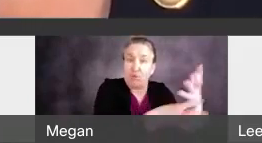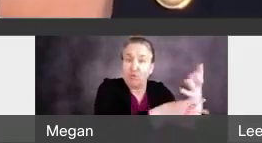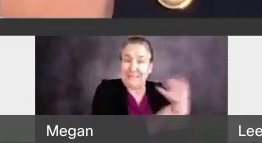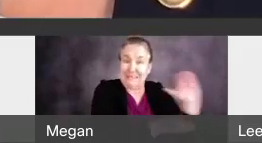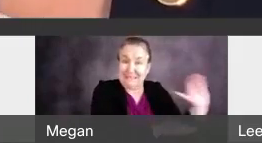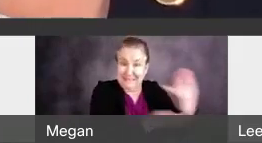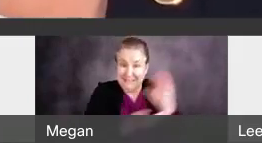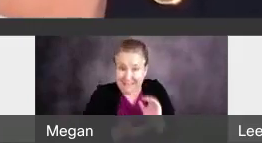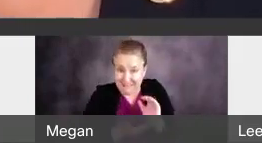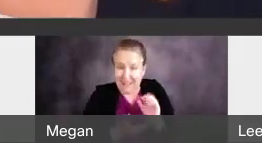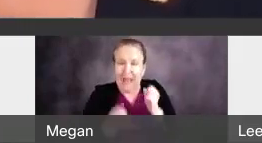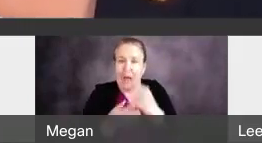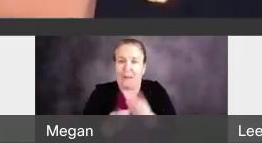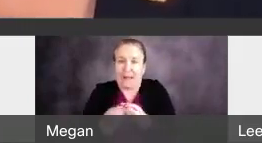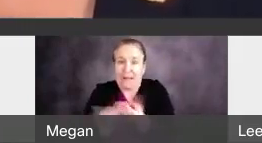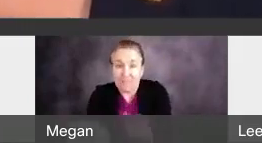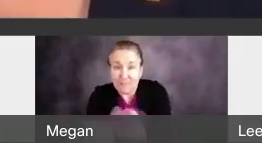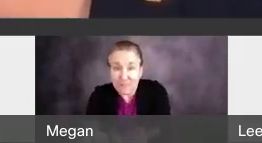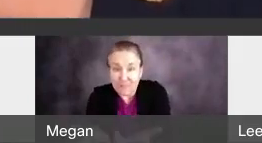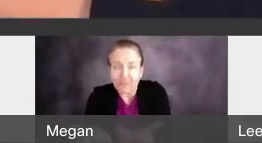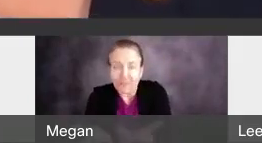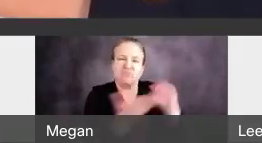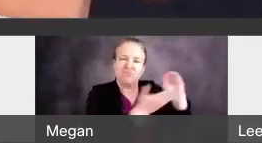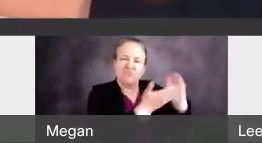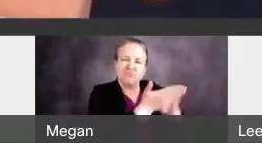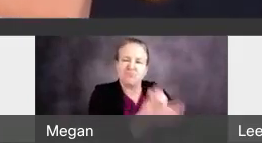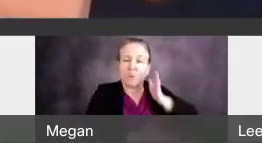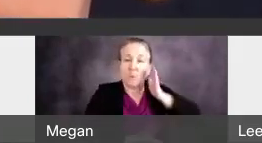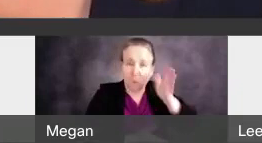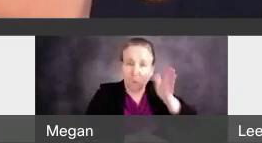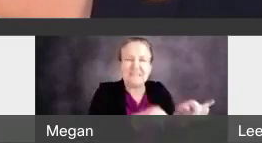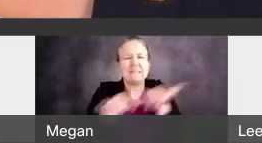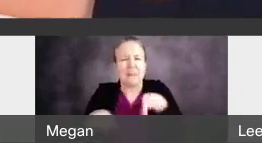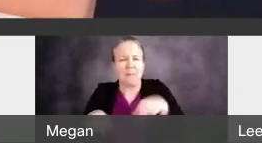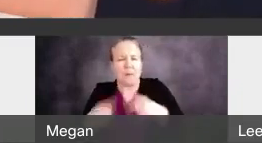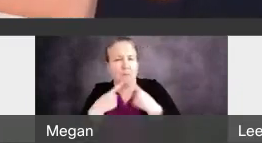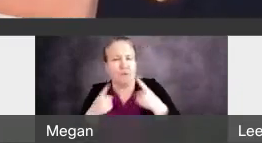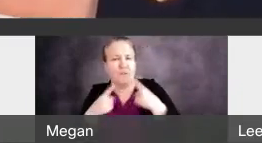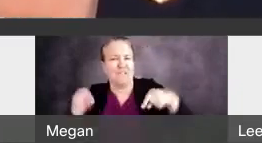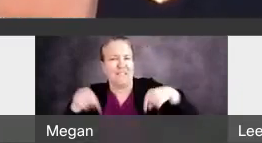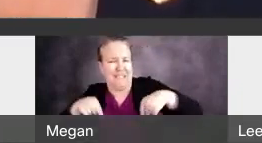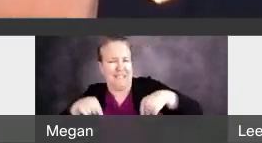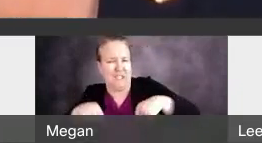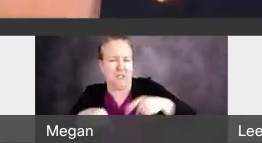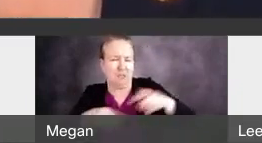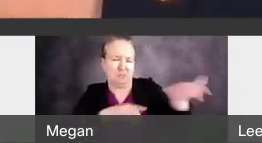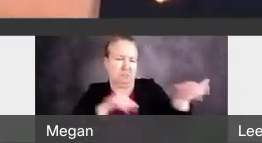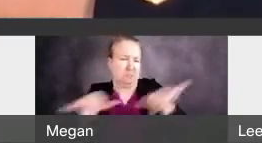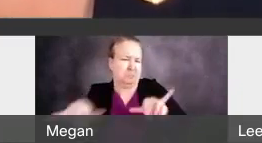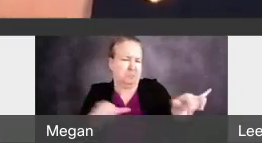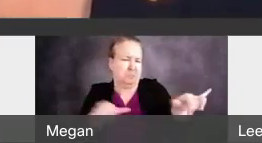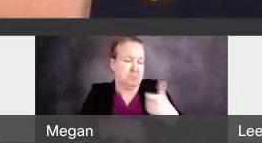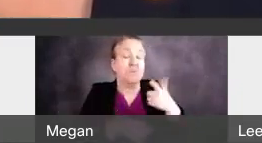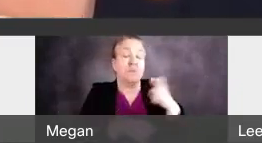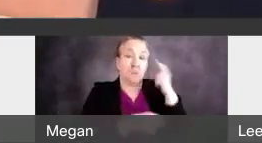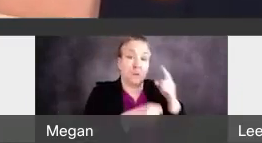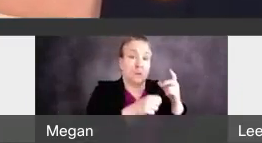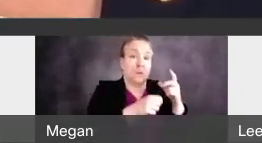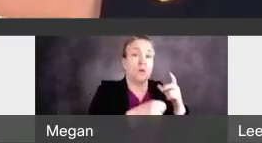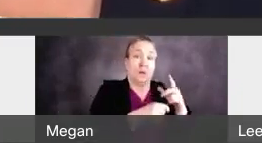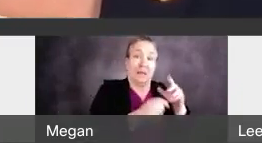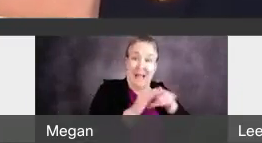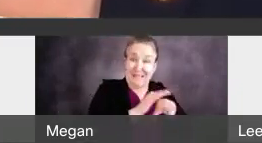how many doses we have given, similar to what we present at this briefing. Again, to get to that vaccine page, go